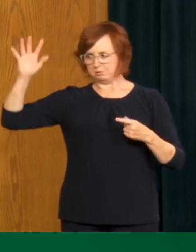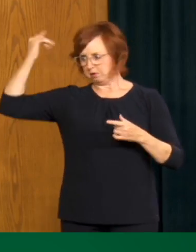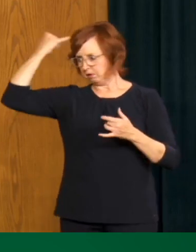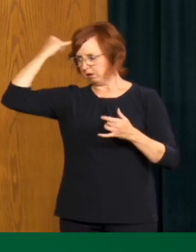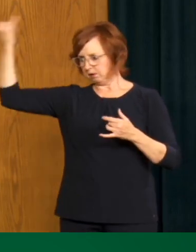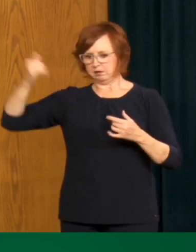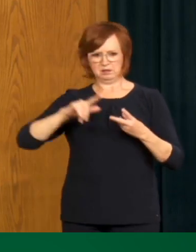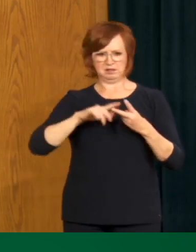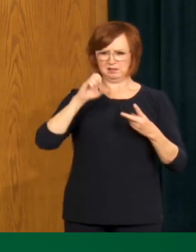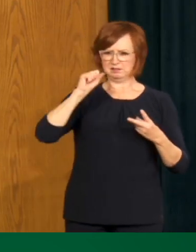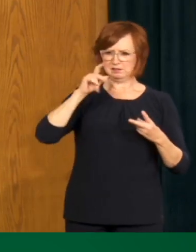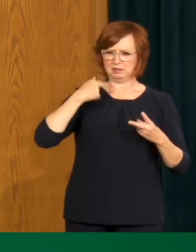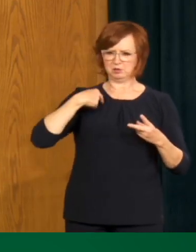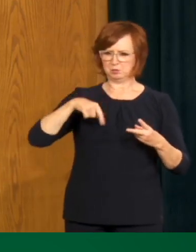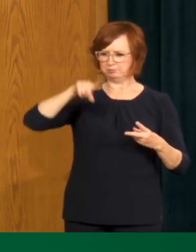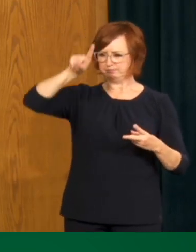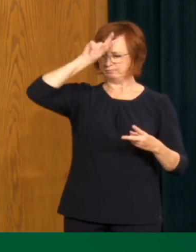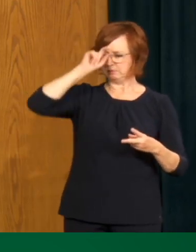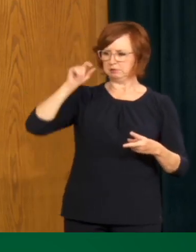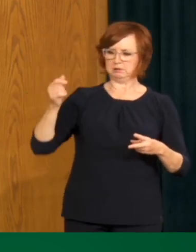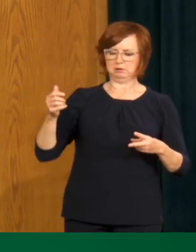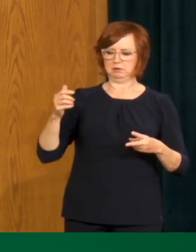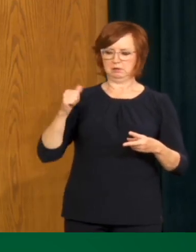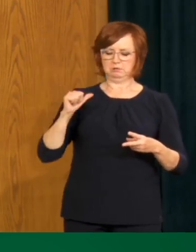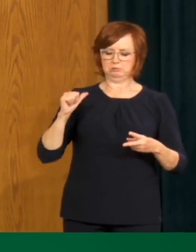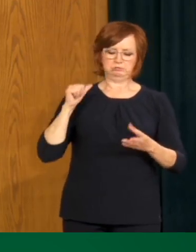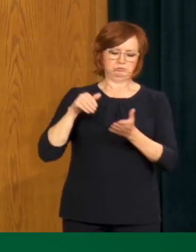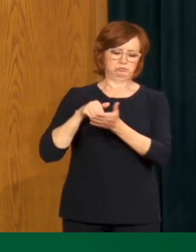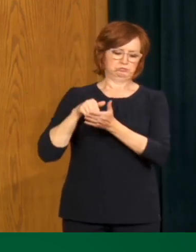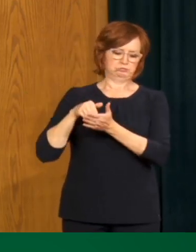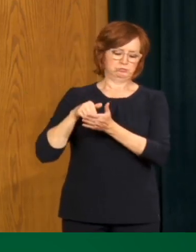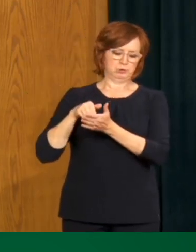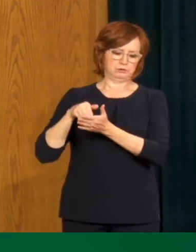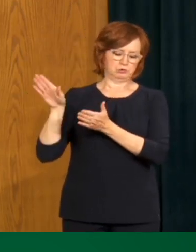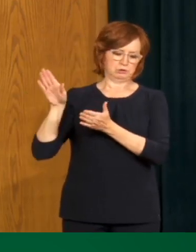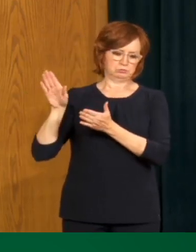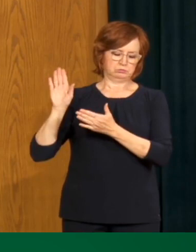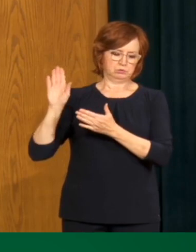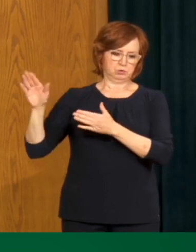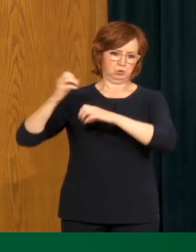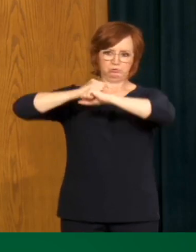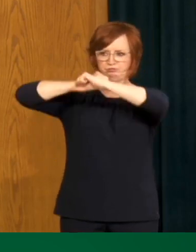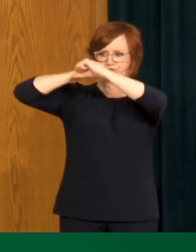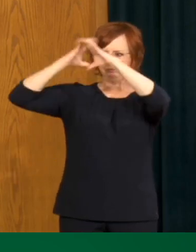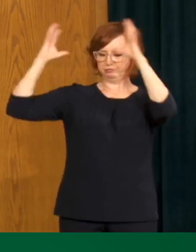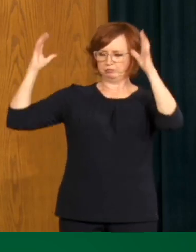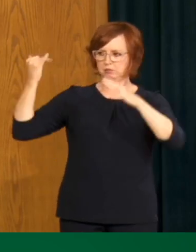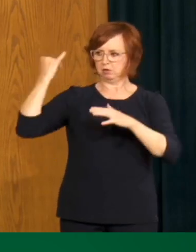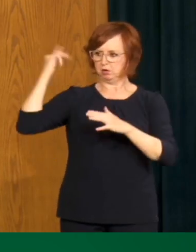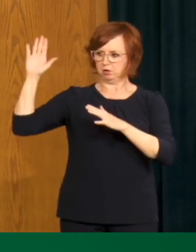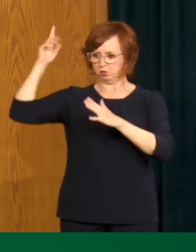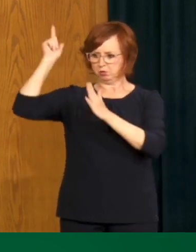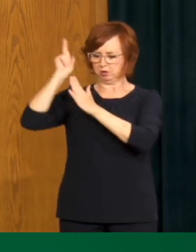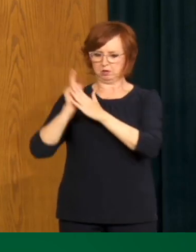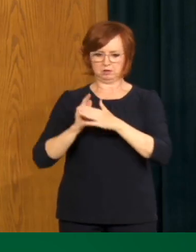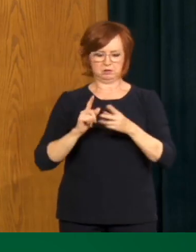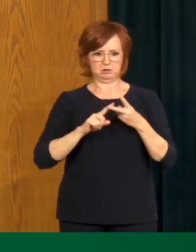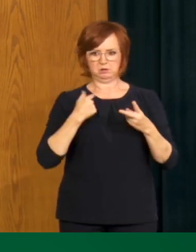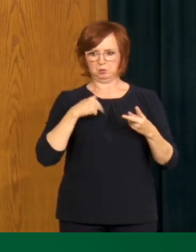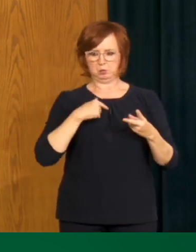solemnly rejected the platform that the federal government had put forward. The current minority federal administration, in fact, they didn't